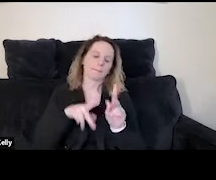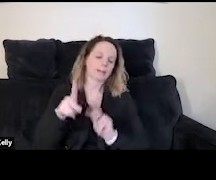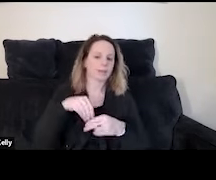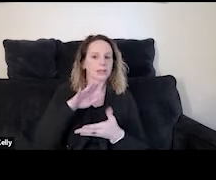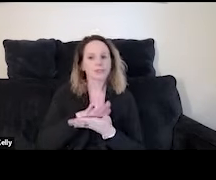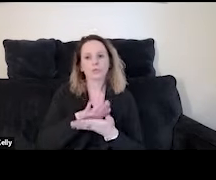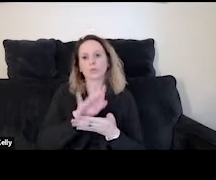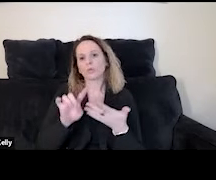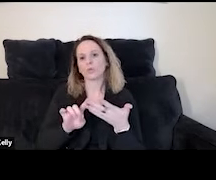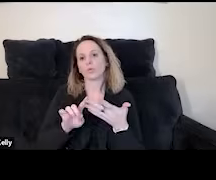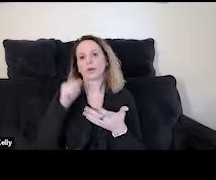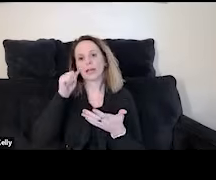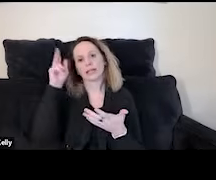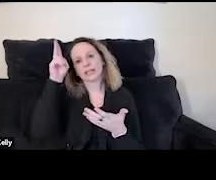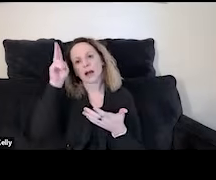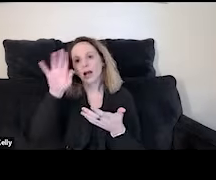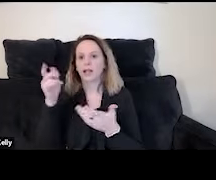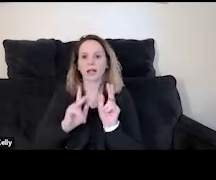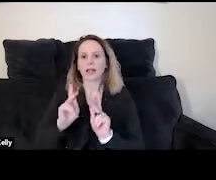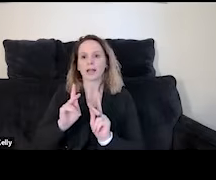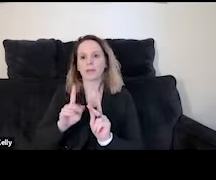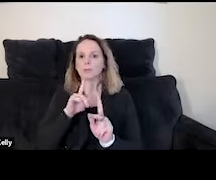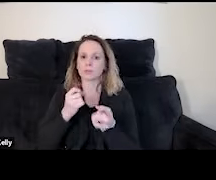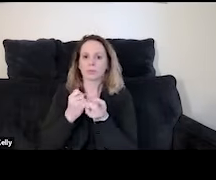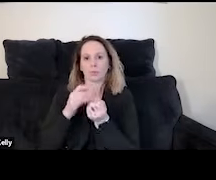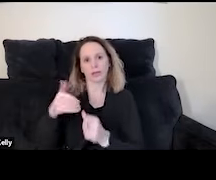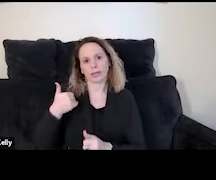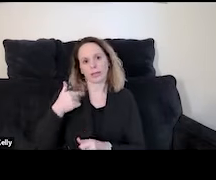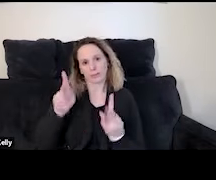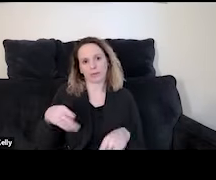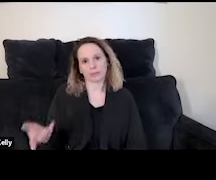included aunts and uncles and other folks who could be really helpful.